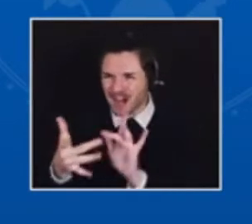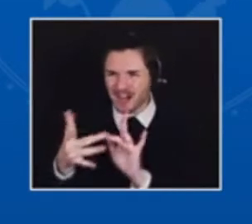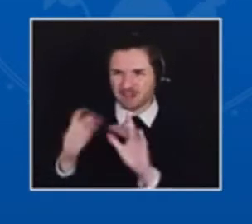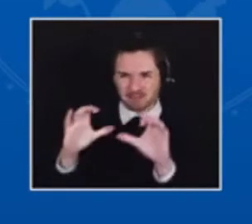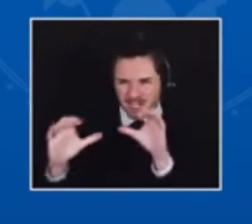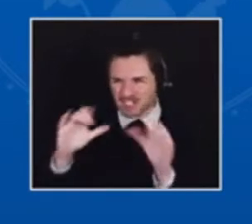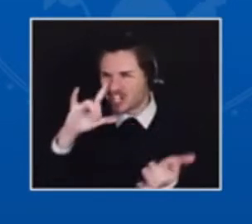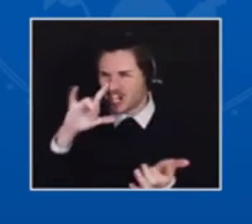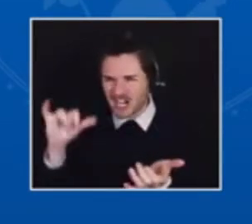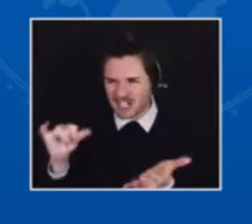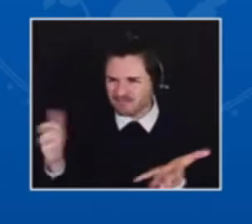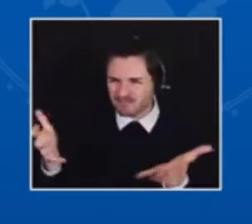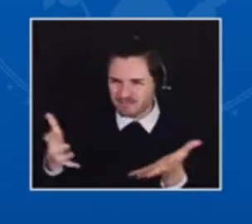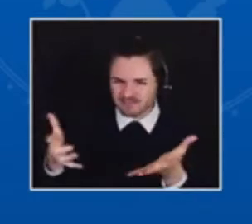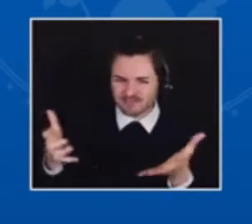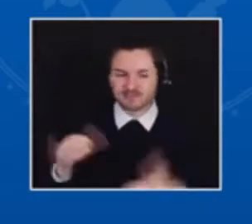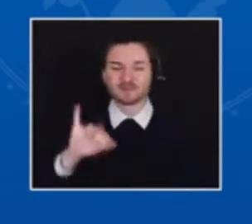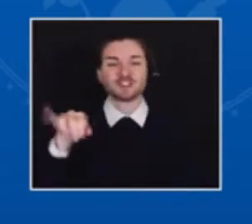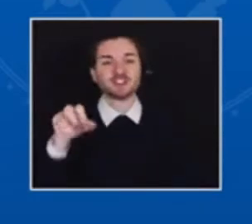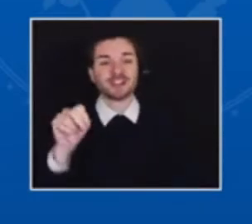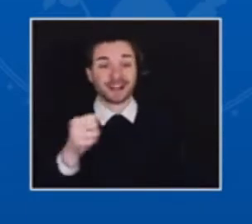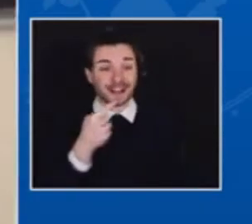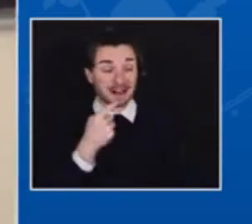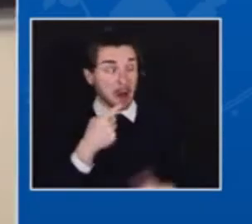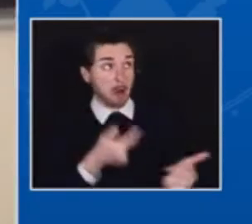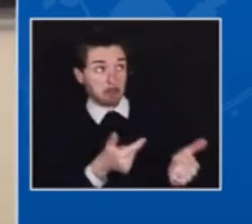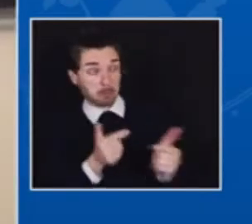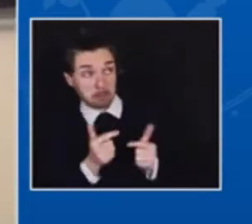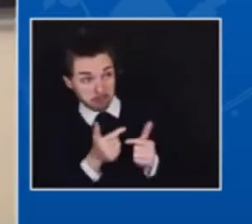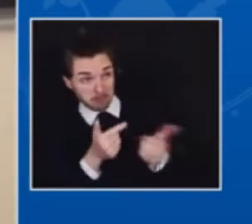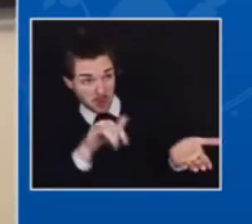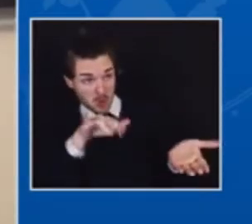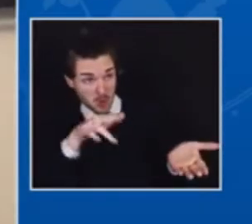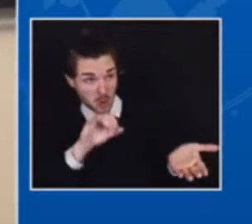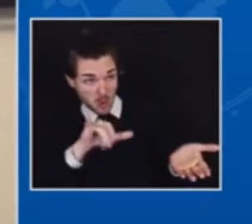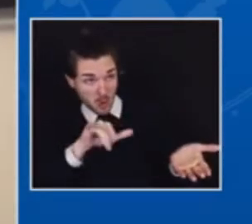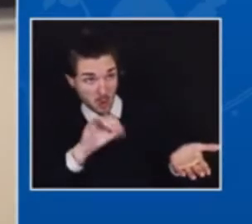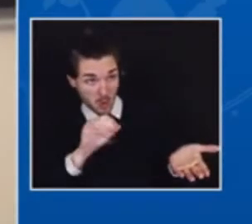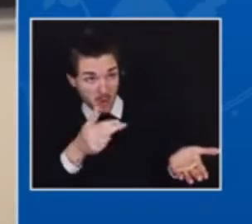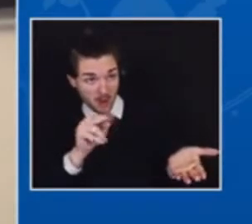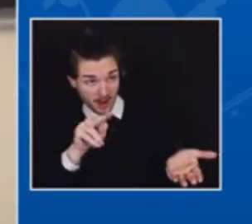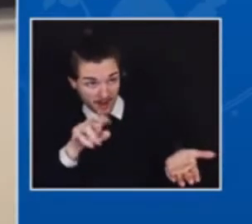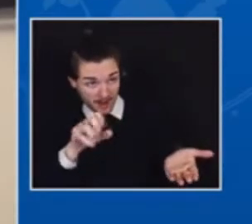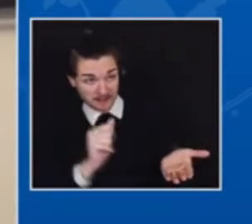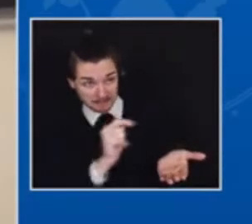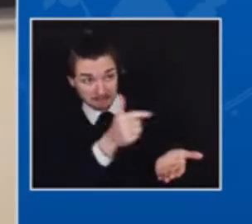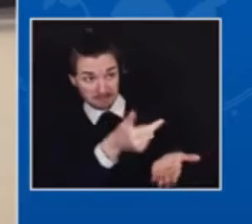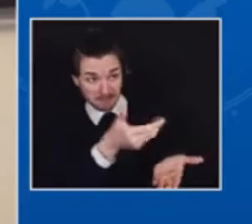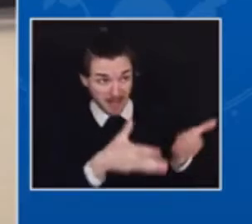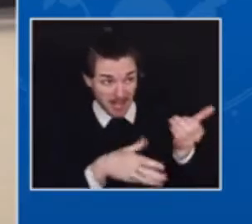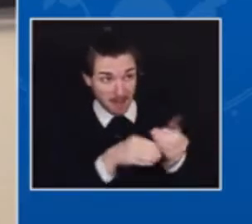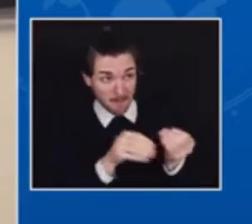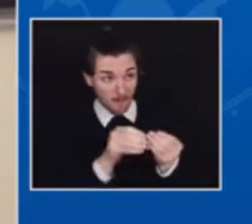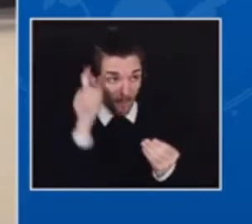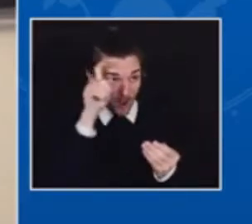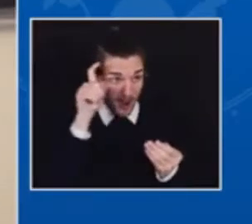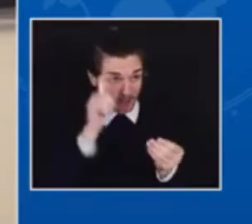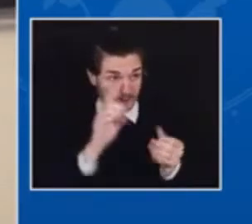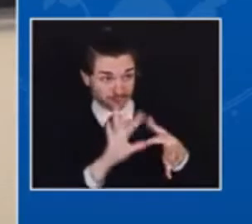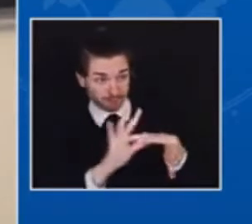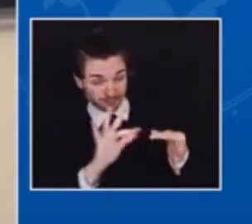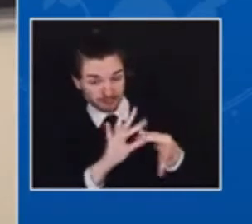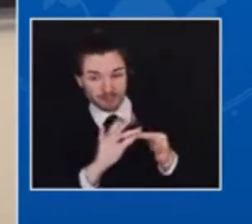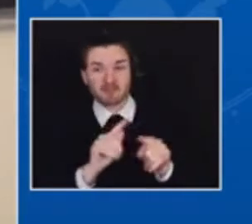johanes may have some words of wisdom to add um so on your second question you know the president-elect has made clear